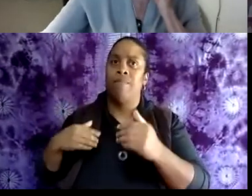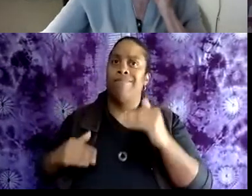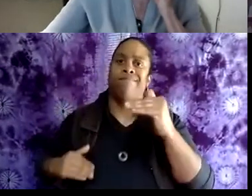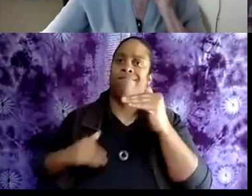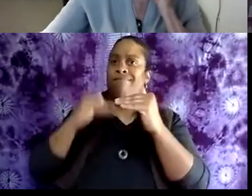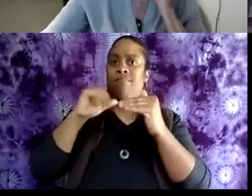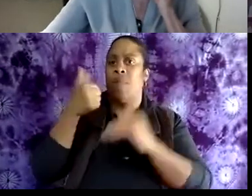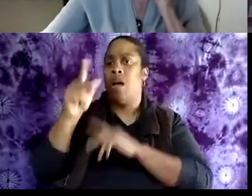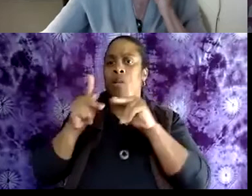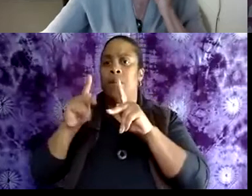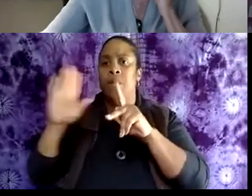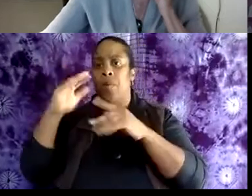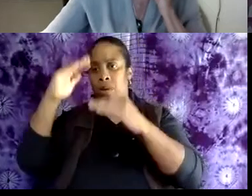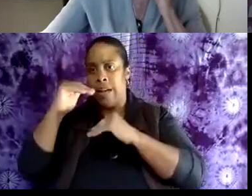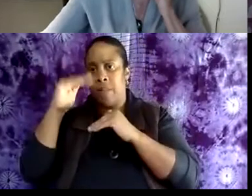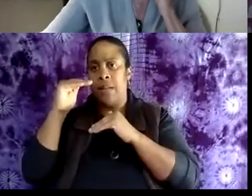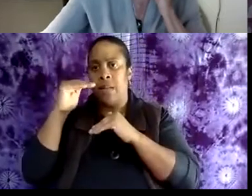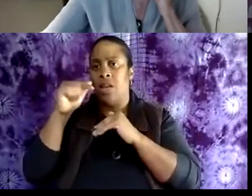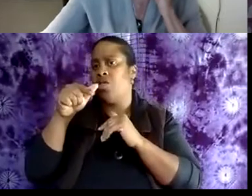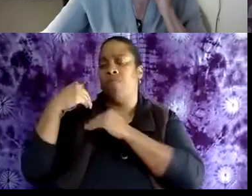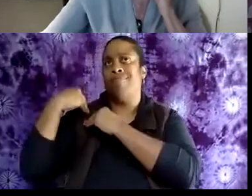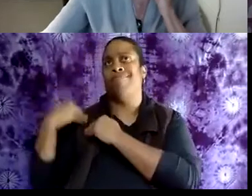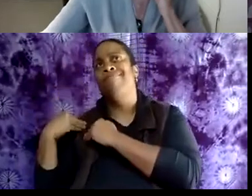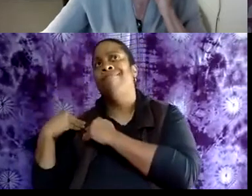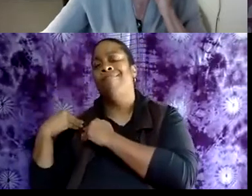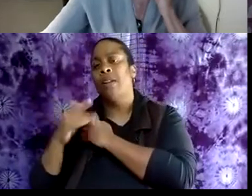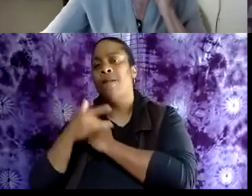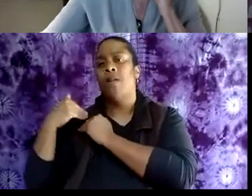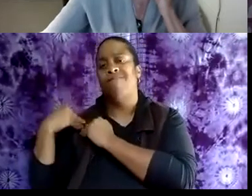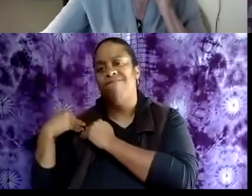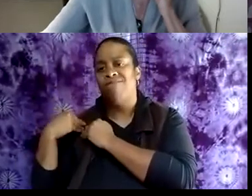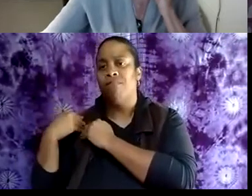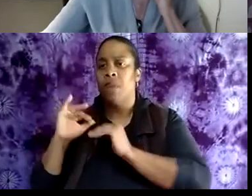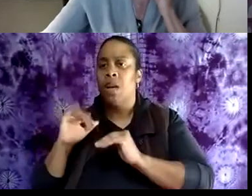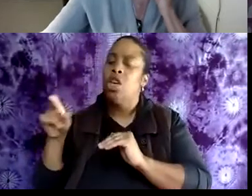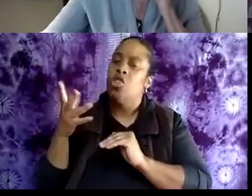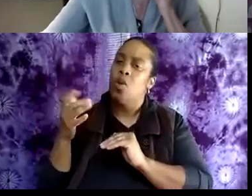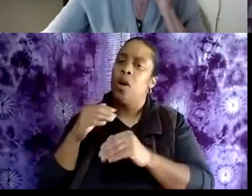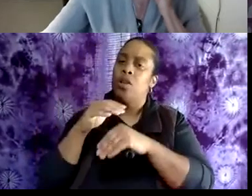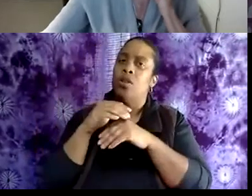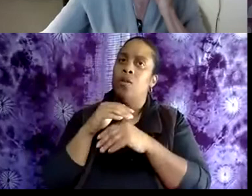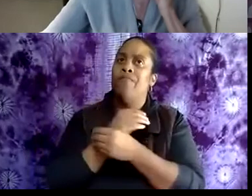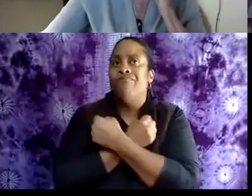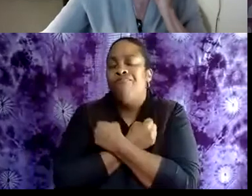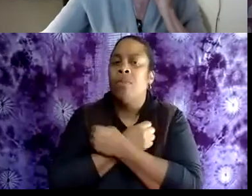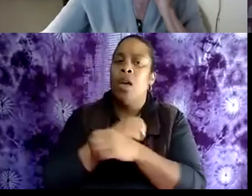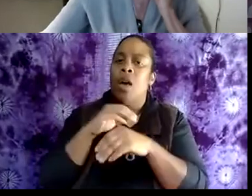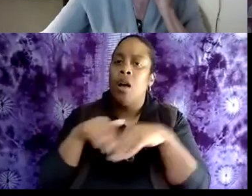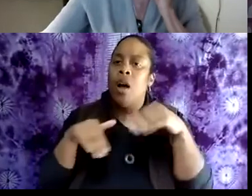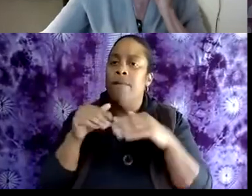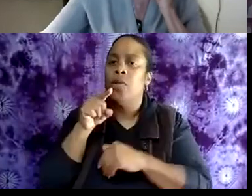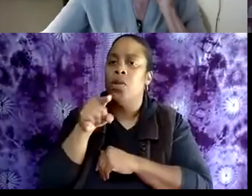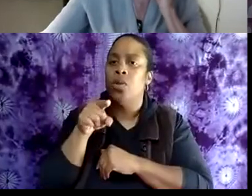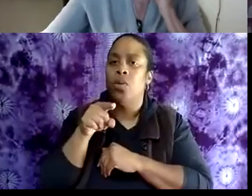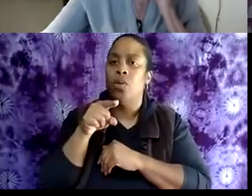heavy burden that you put on yourself, right? So she just wants to comfort you, to let you know, hey, ease up, don't